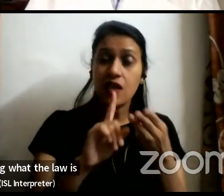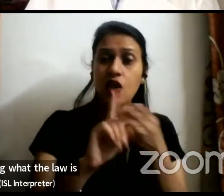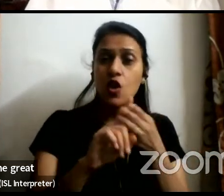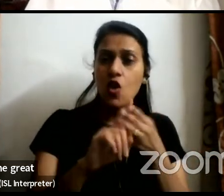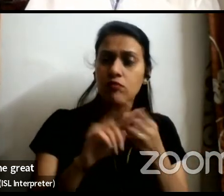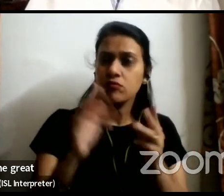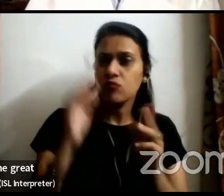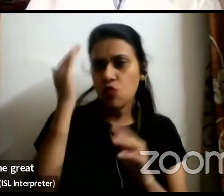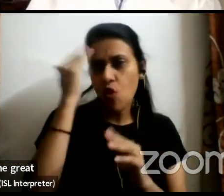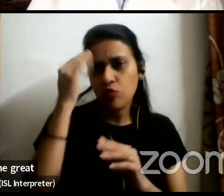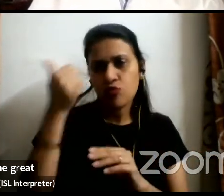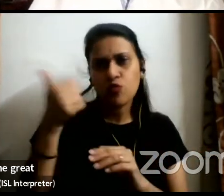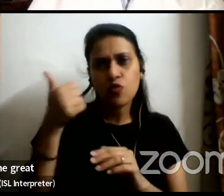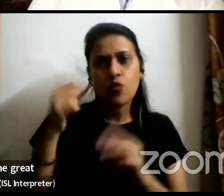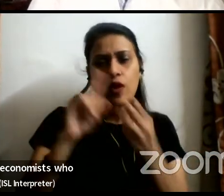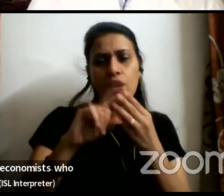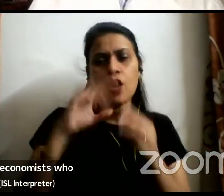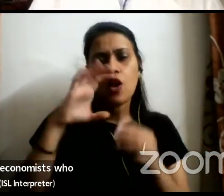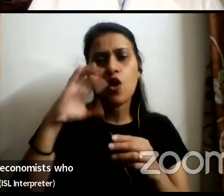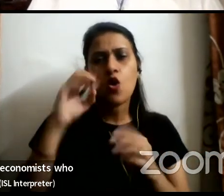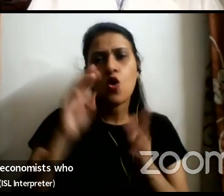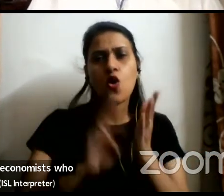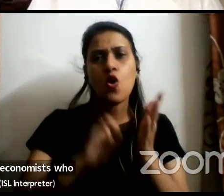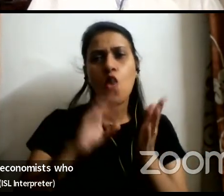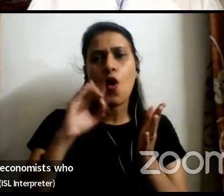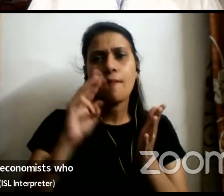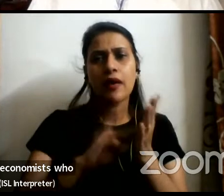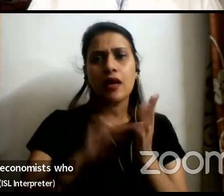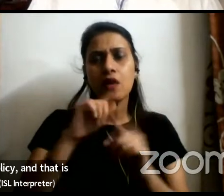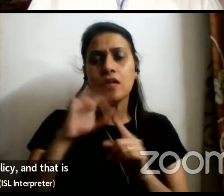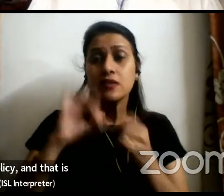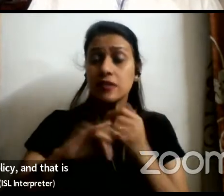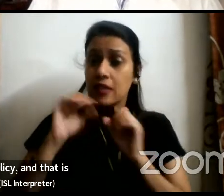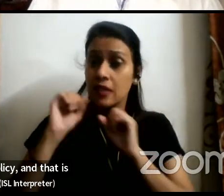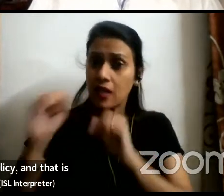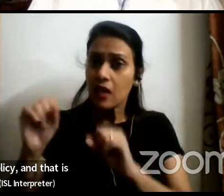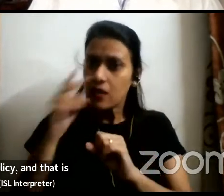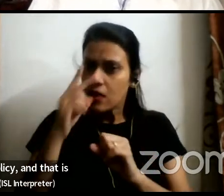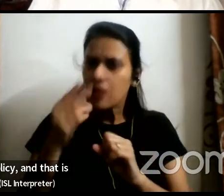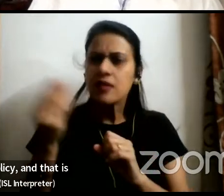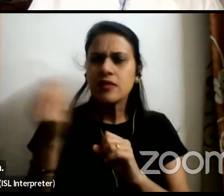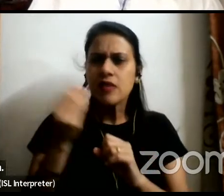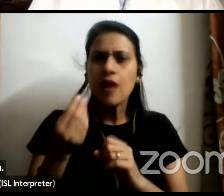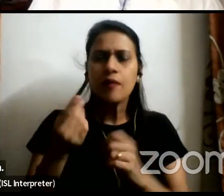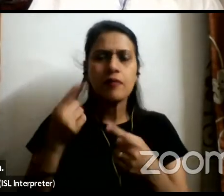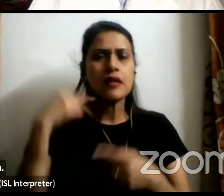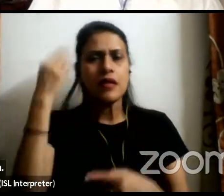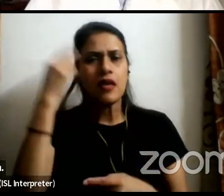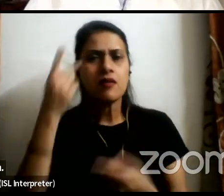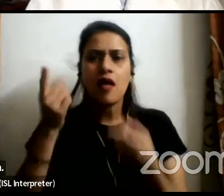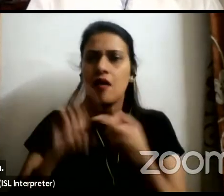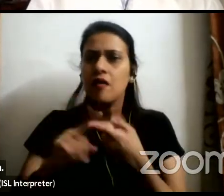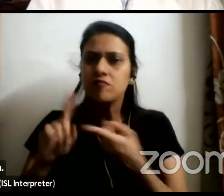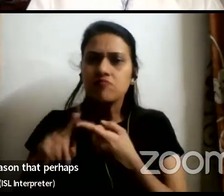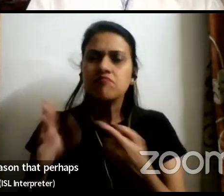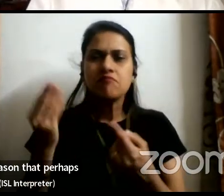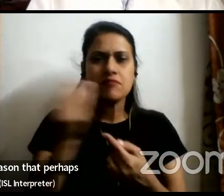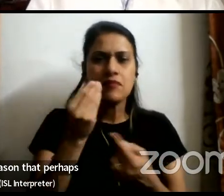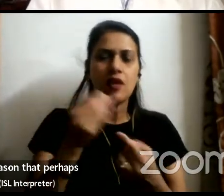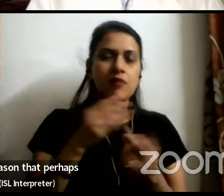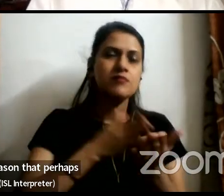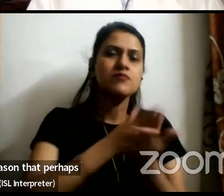of transition into competition policy, and that is perhaps an easy switch. But if that's not happening for some reason, then perhaps we do have a mile to go in terms